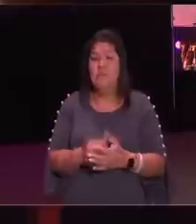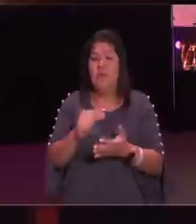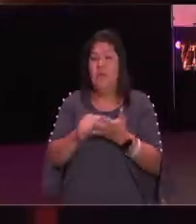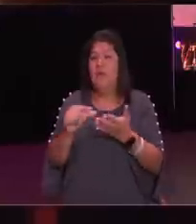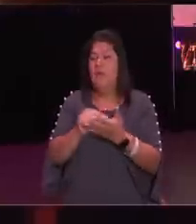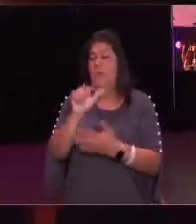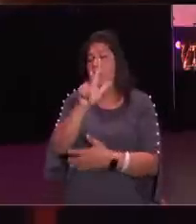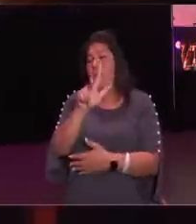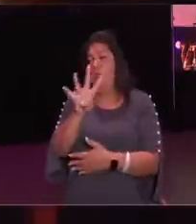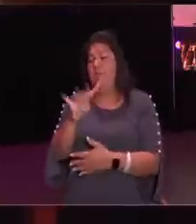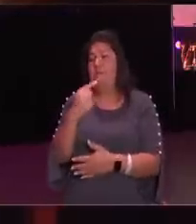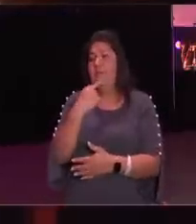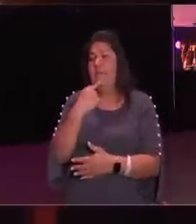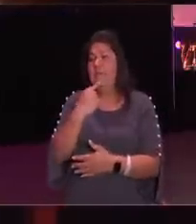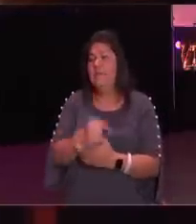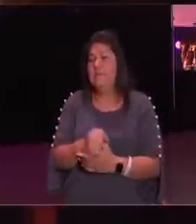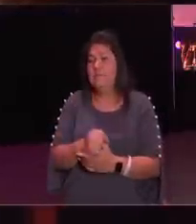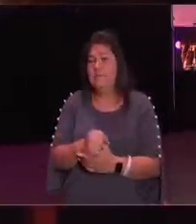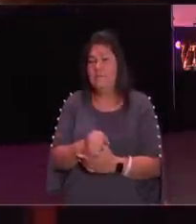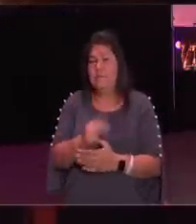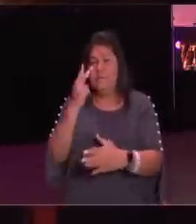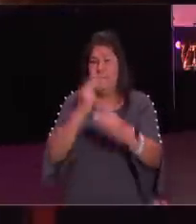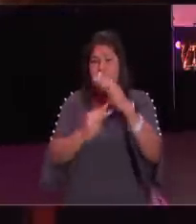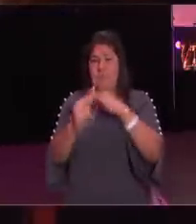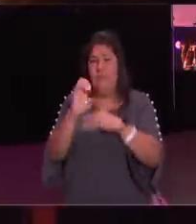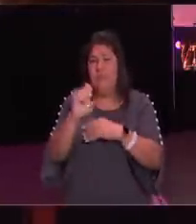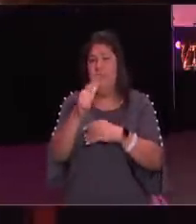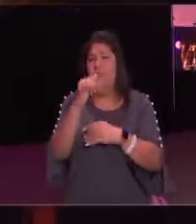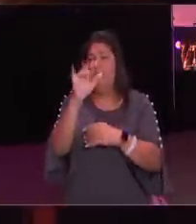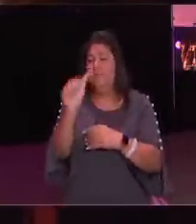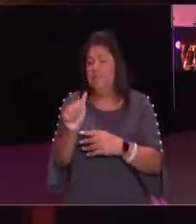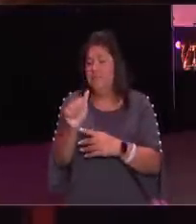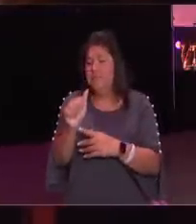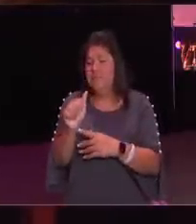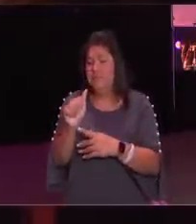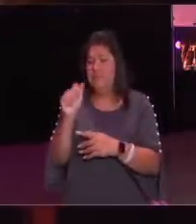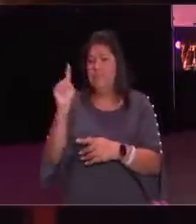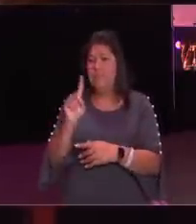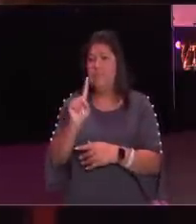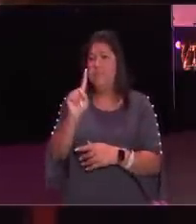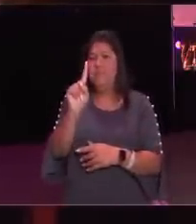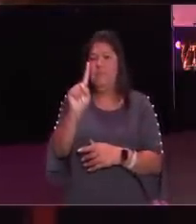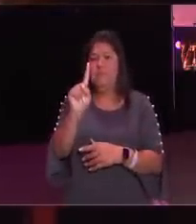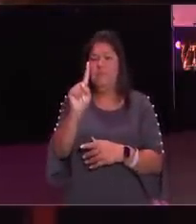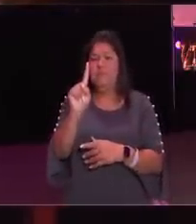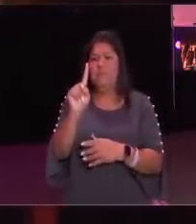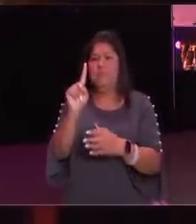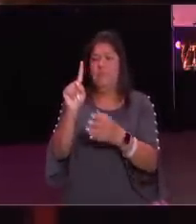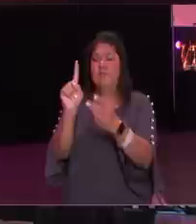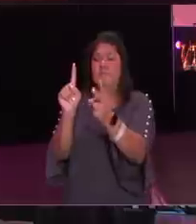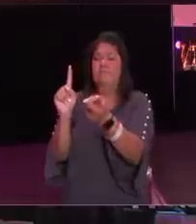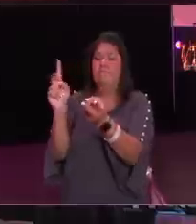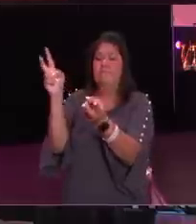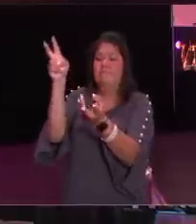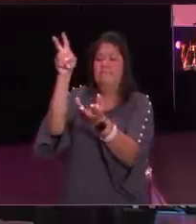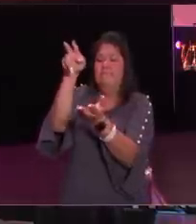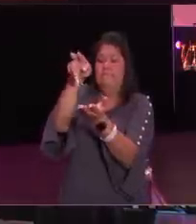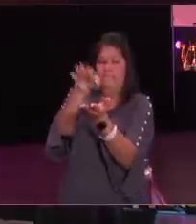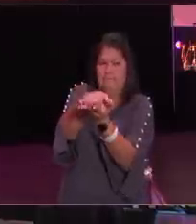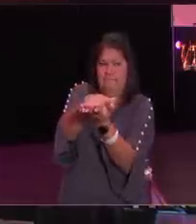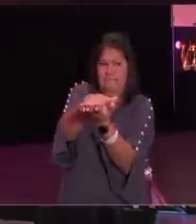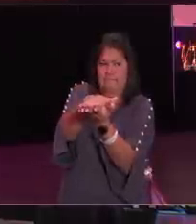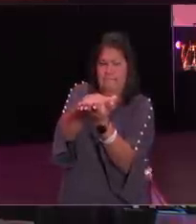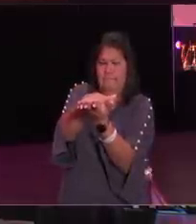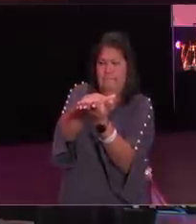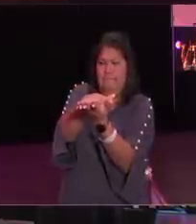Verse 34 says that the prophet Elijah went up and lay on the